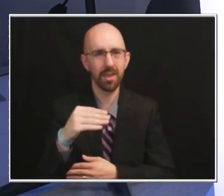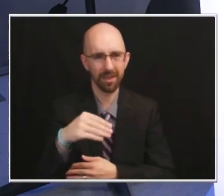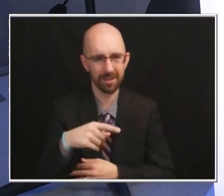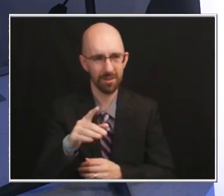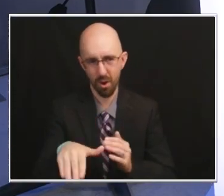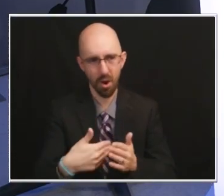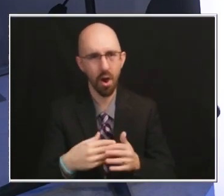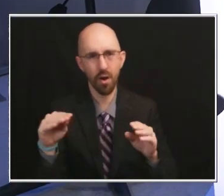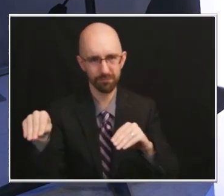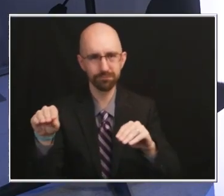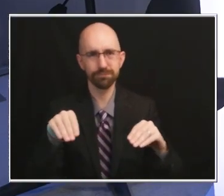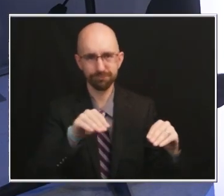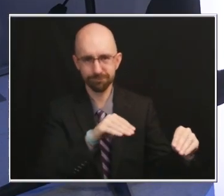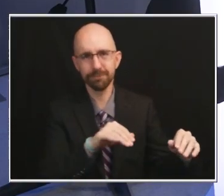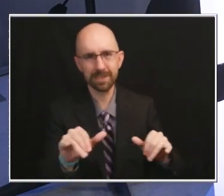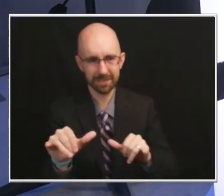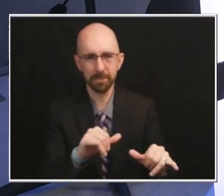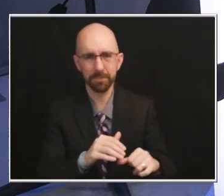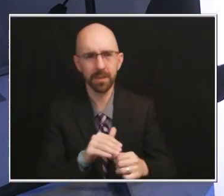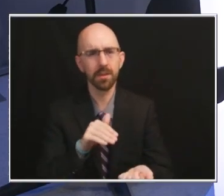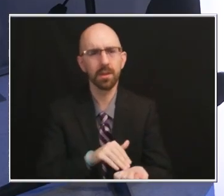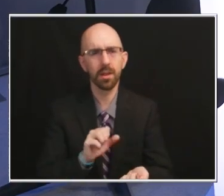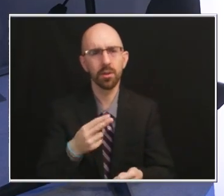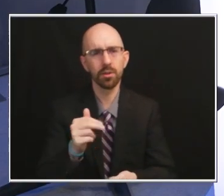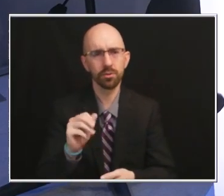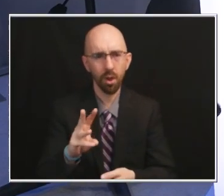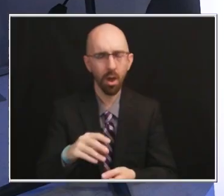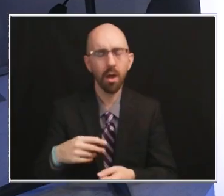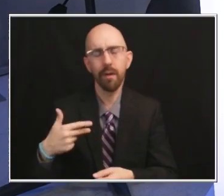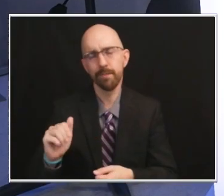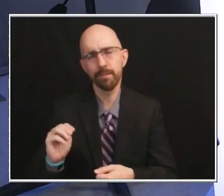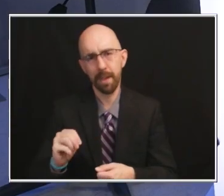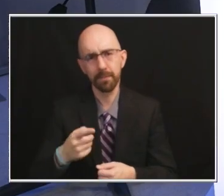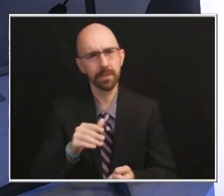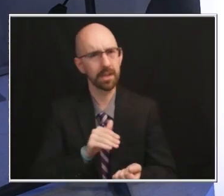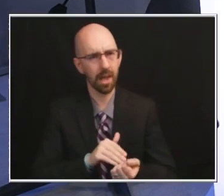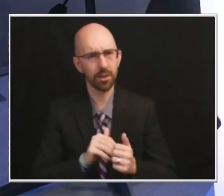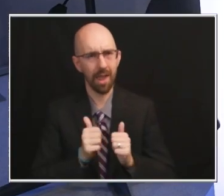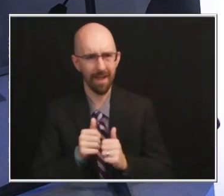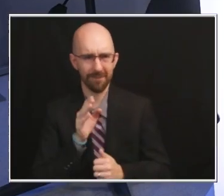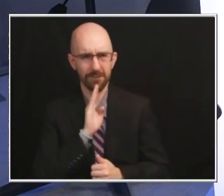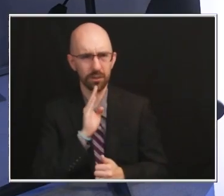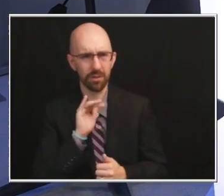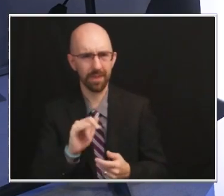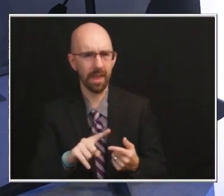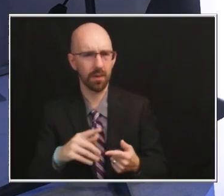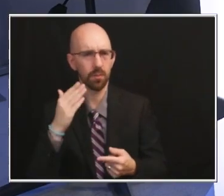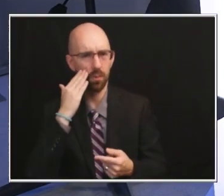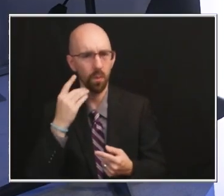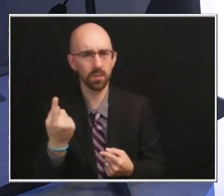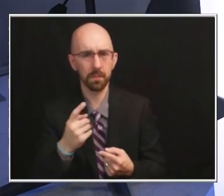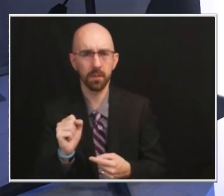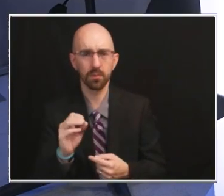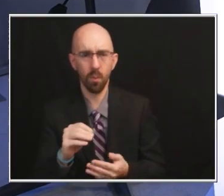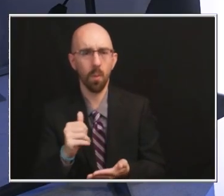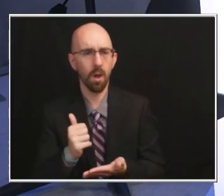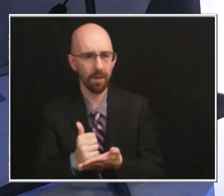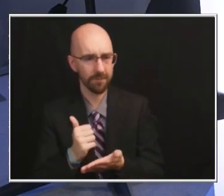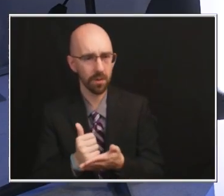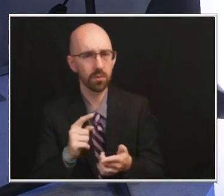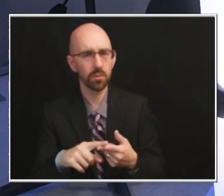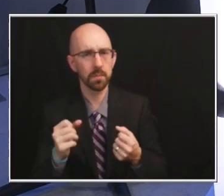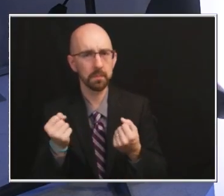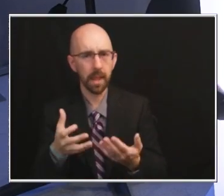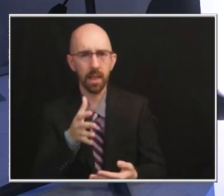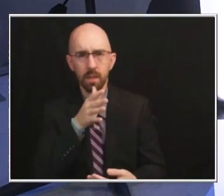heads. Dr. Shaw, Pam, as a doctor, how frustrating is it to know that something that is so helpful to so many women